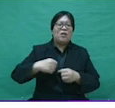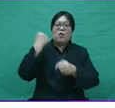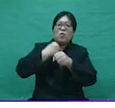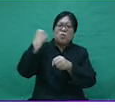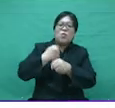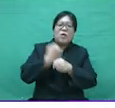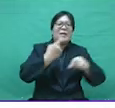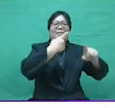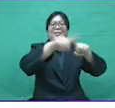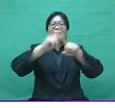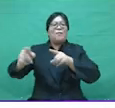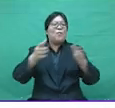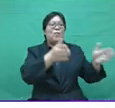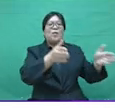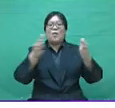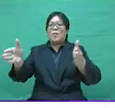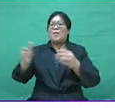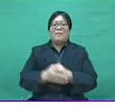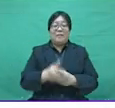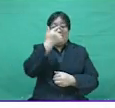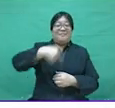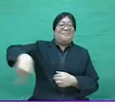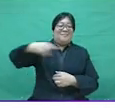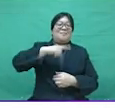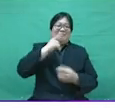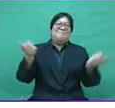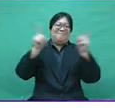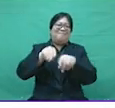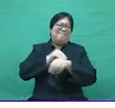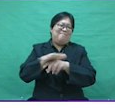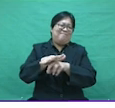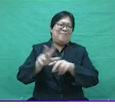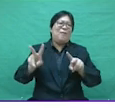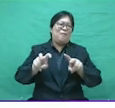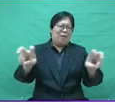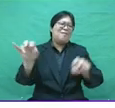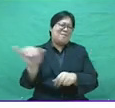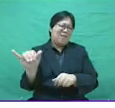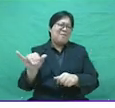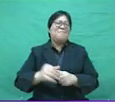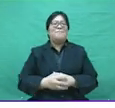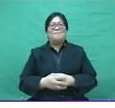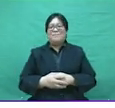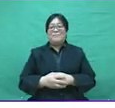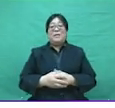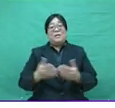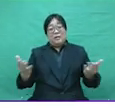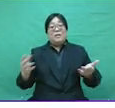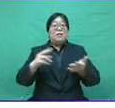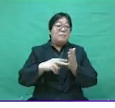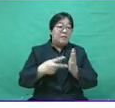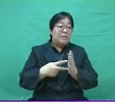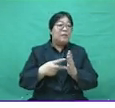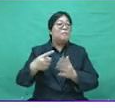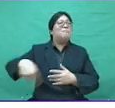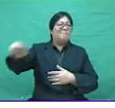need to work in a different way as before, because they have been affected by the virus themselves. And that